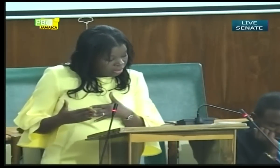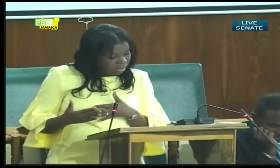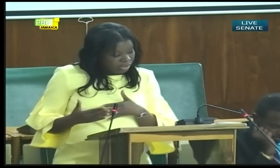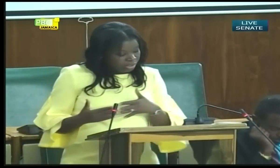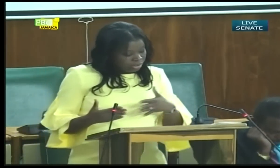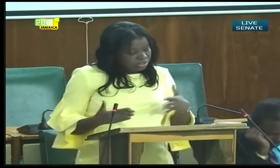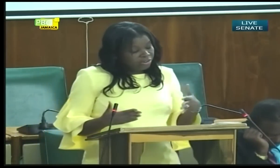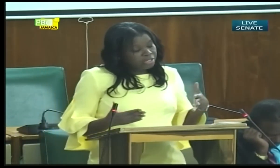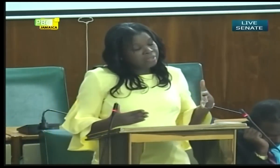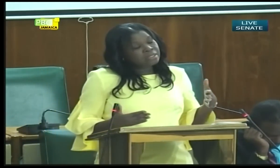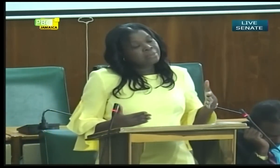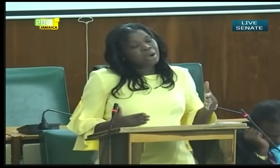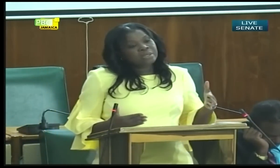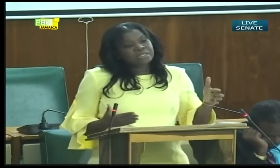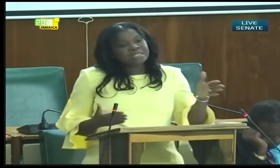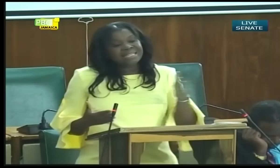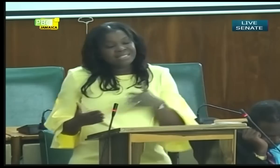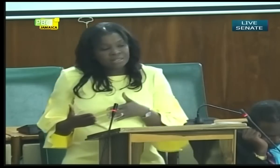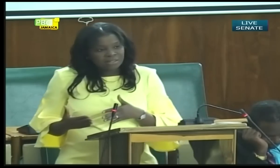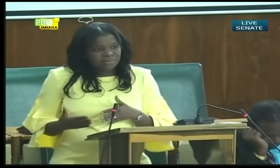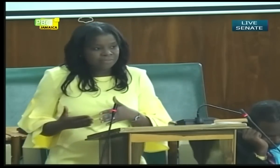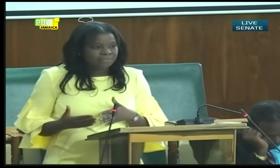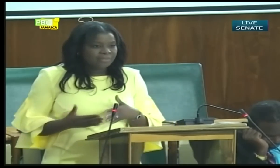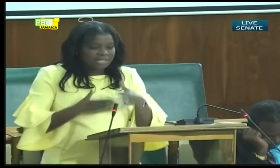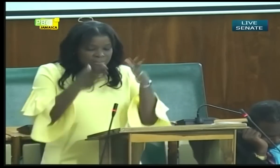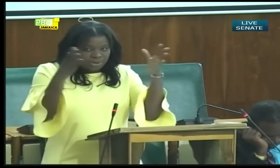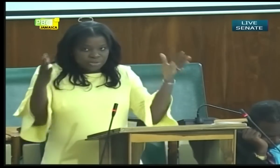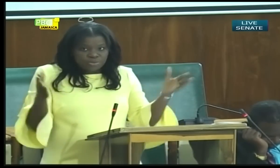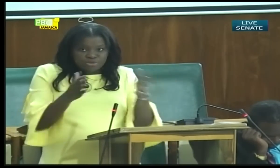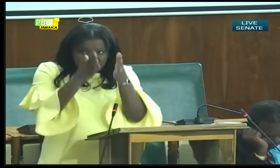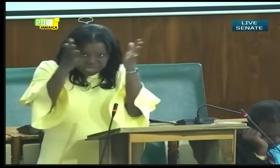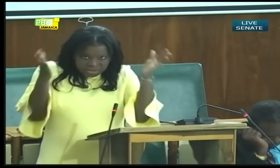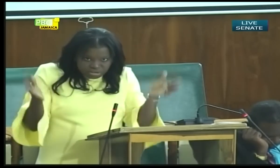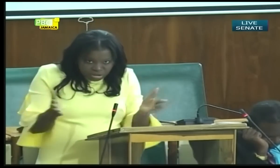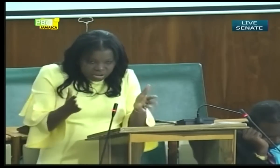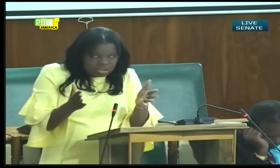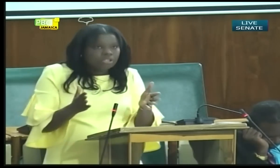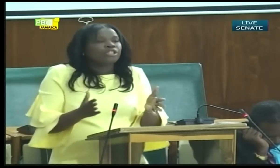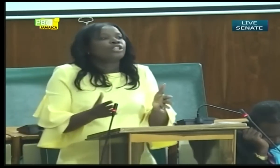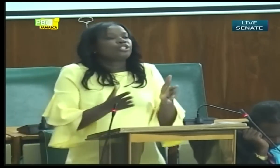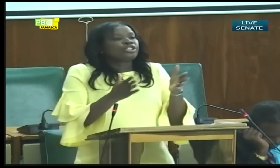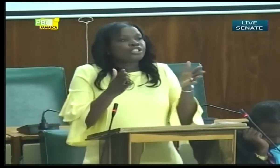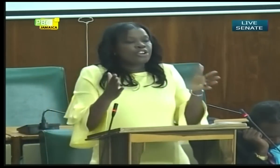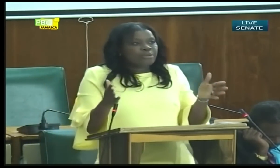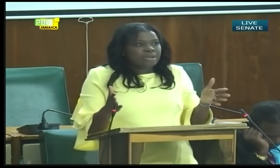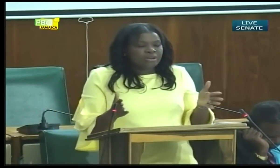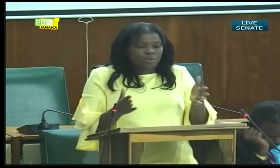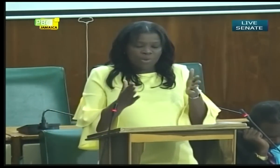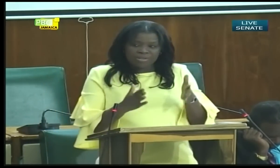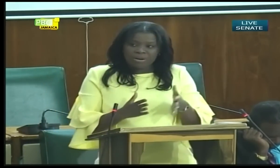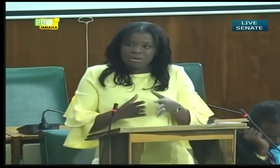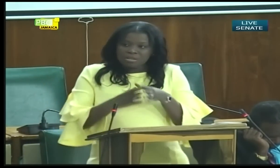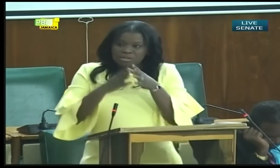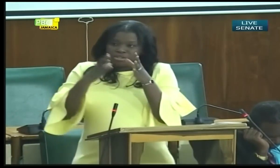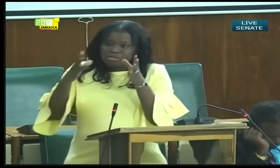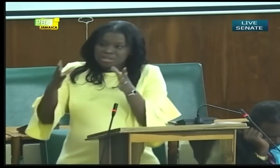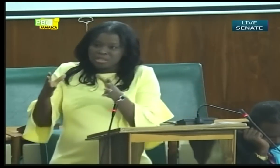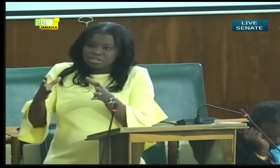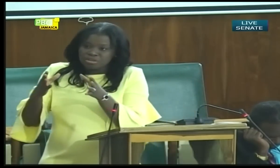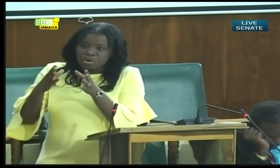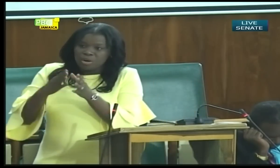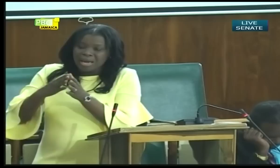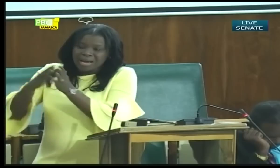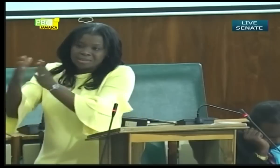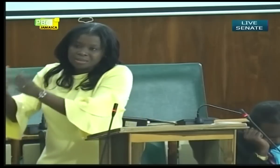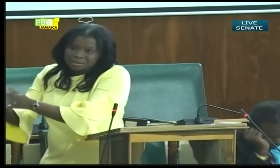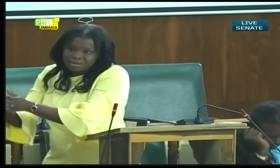trustee, empowers the settler, that's the person who creates the trust, to determine whether or not the trustees should